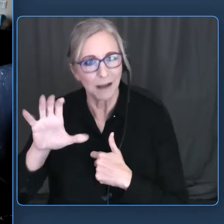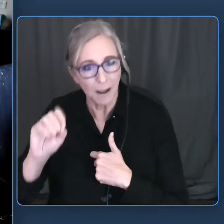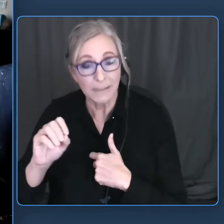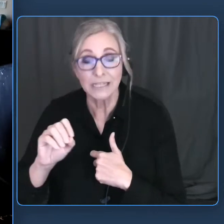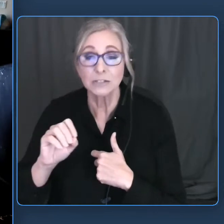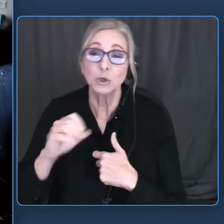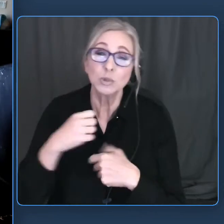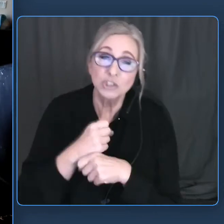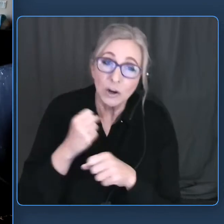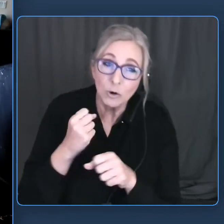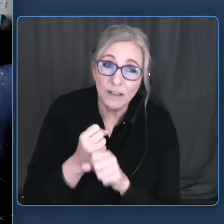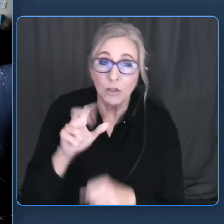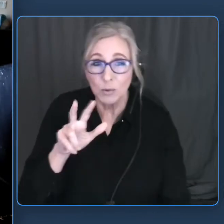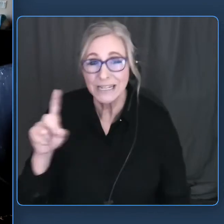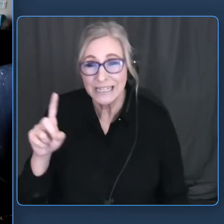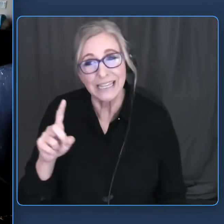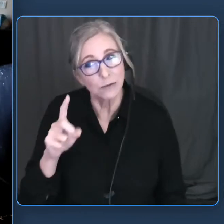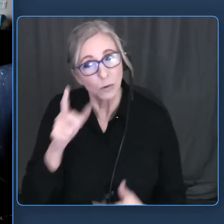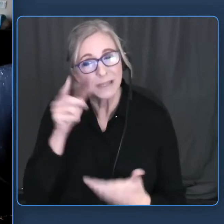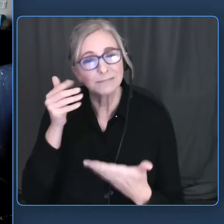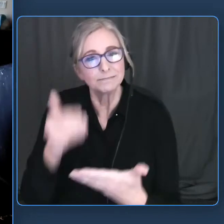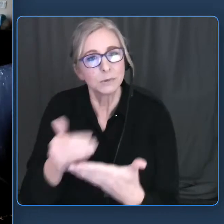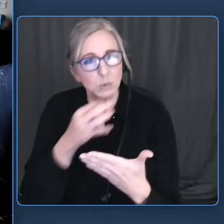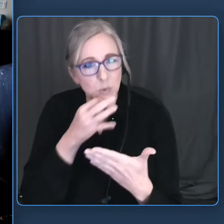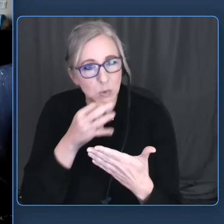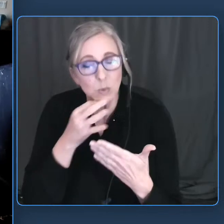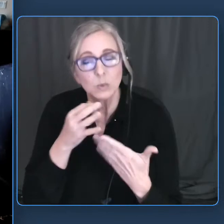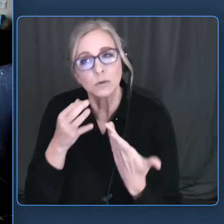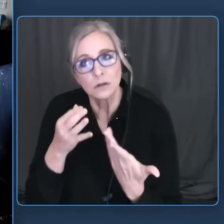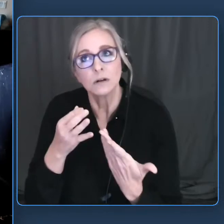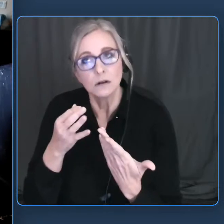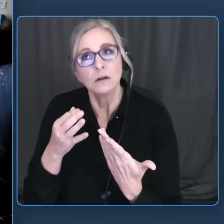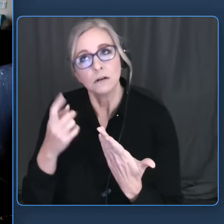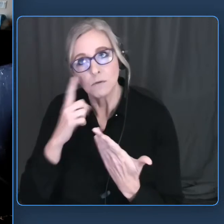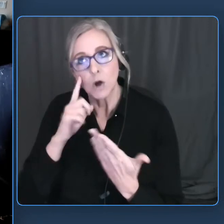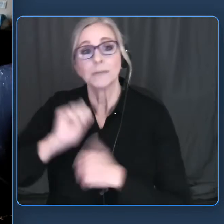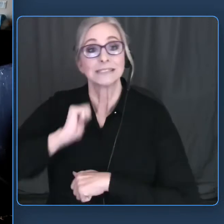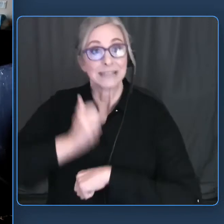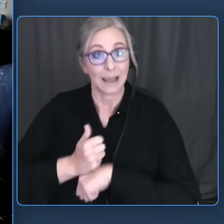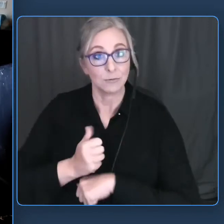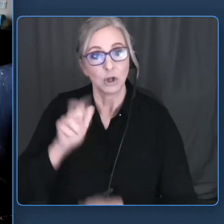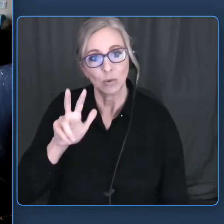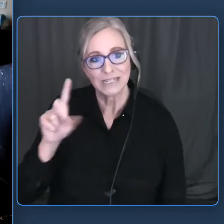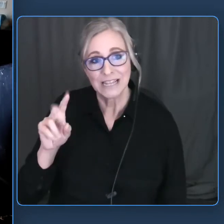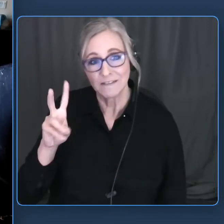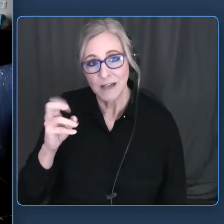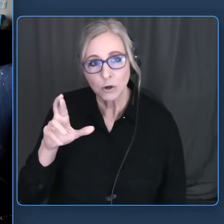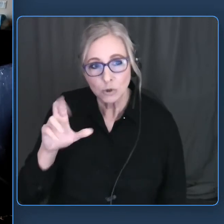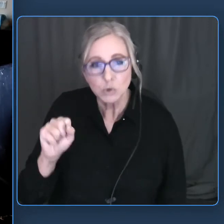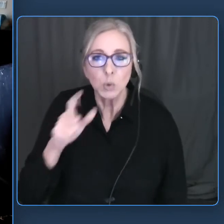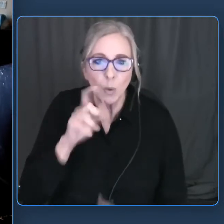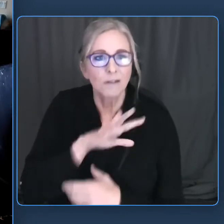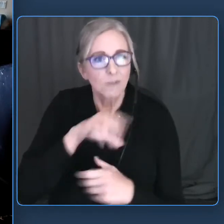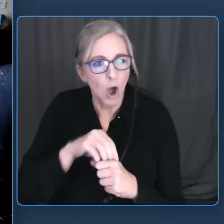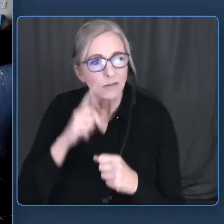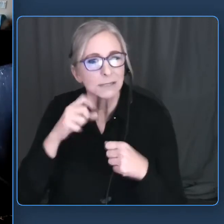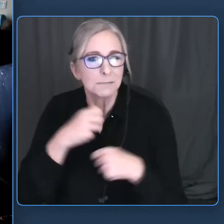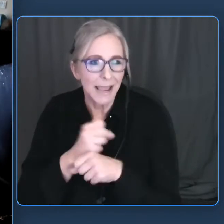generative 3D will be here soon from the established 3D vendors in the marketplace.